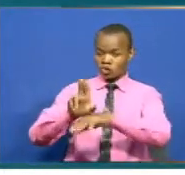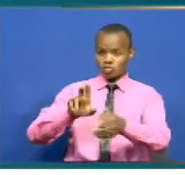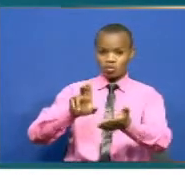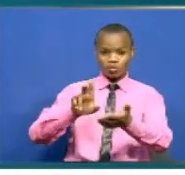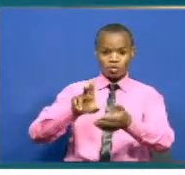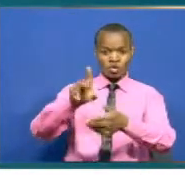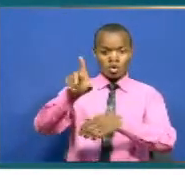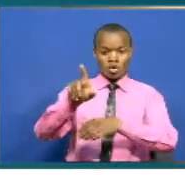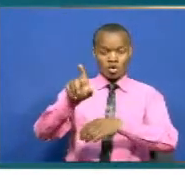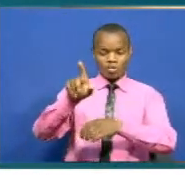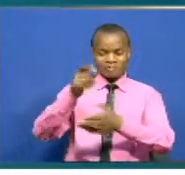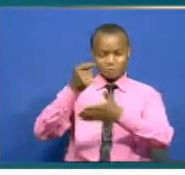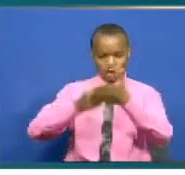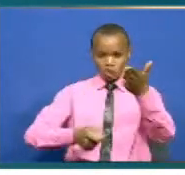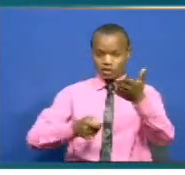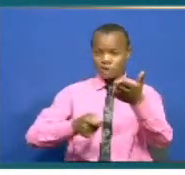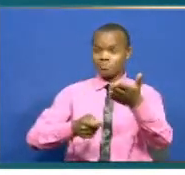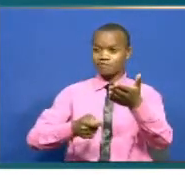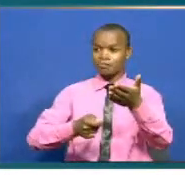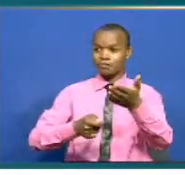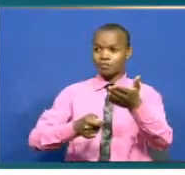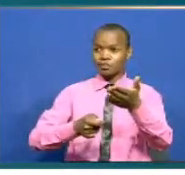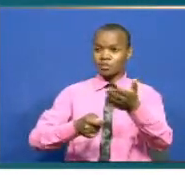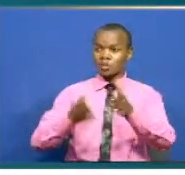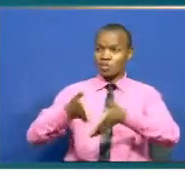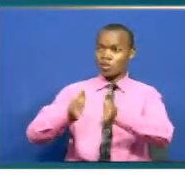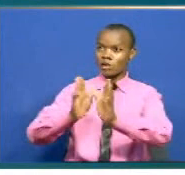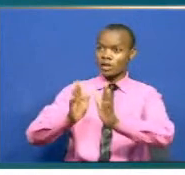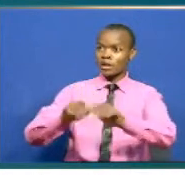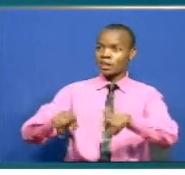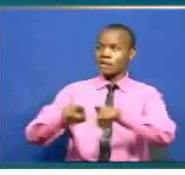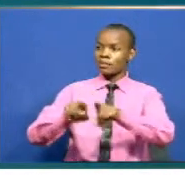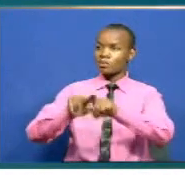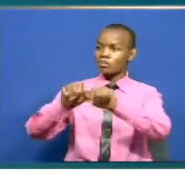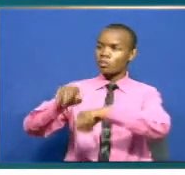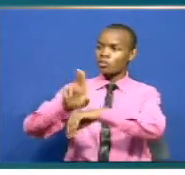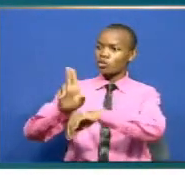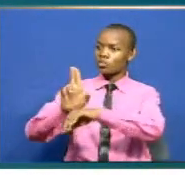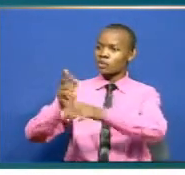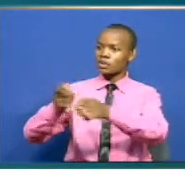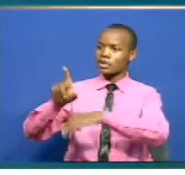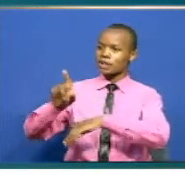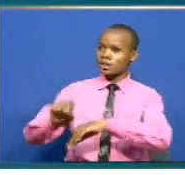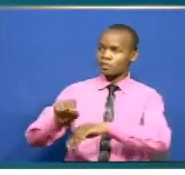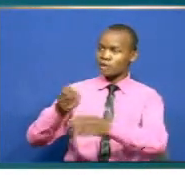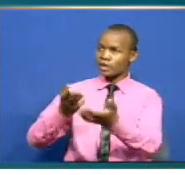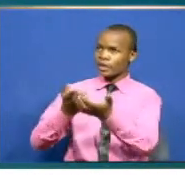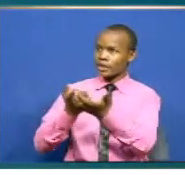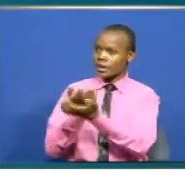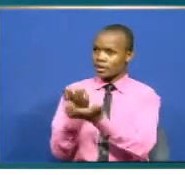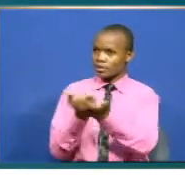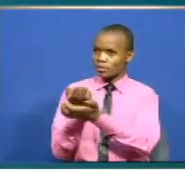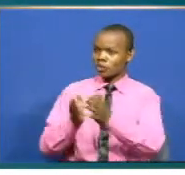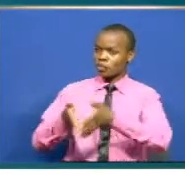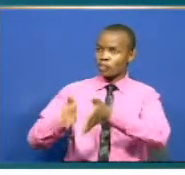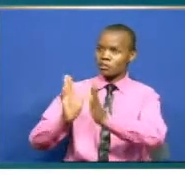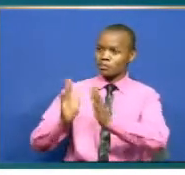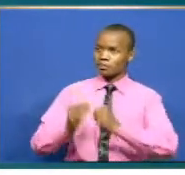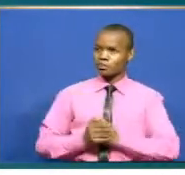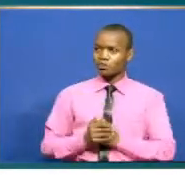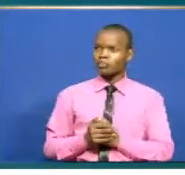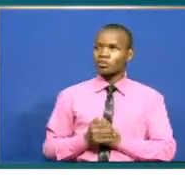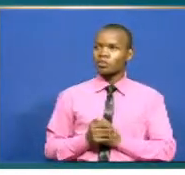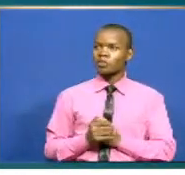And a cost-benefit analysis, cost-effective rather. Let me use that one as the economic aspects of it.